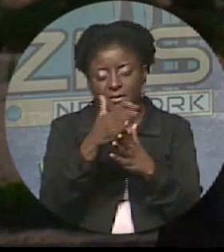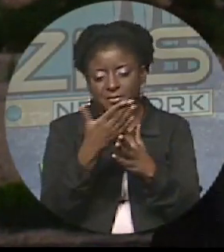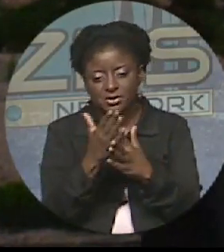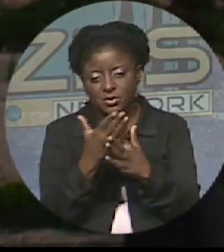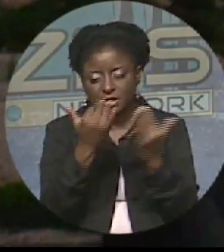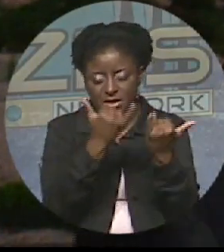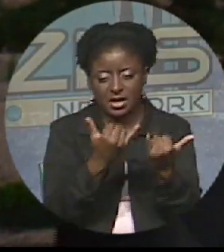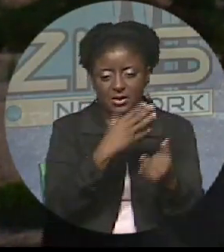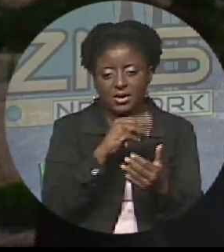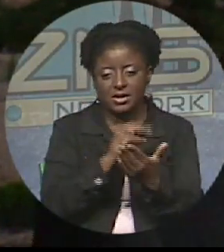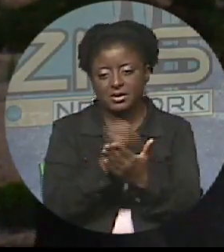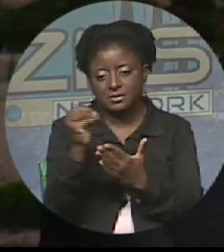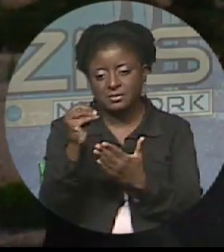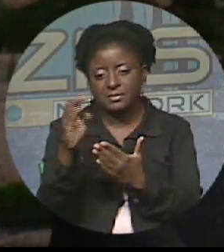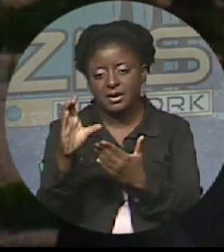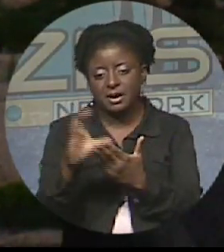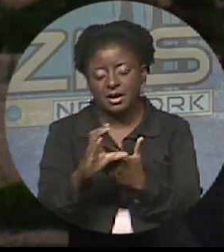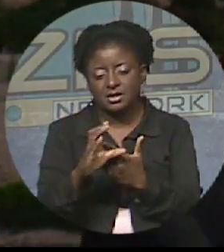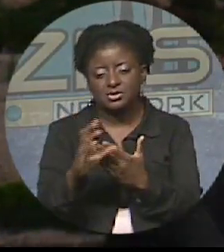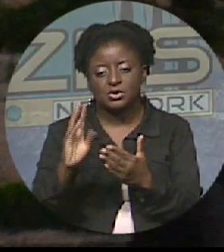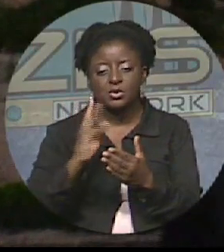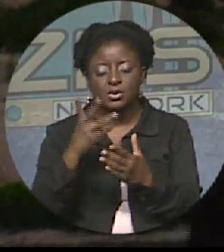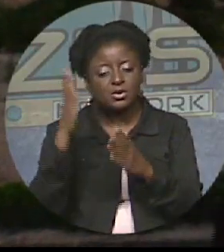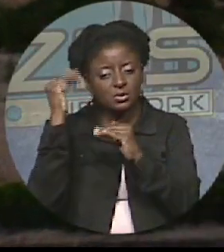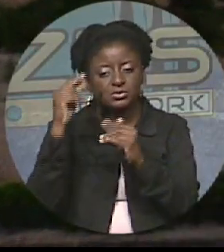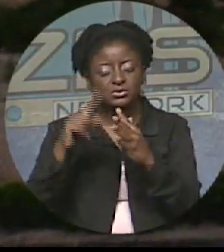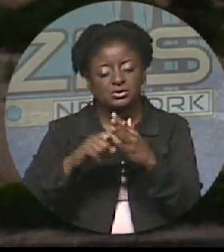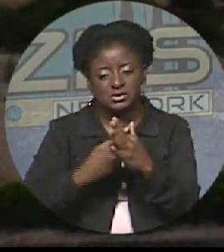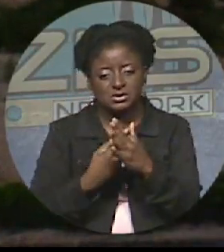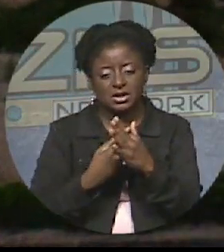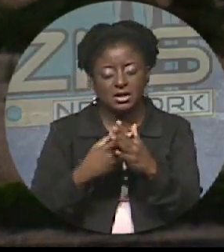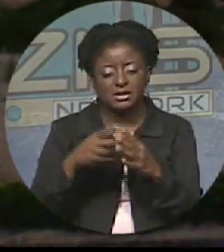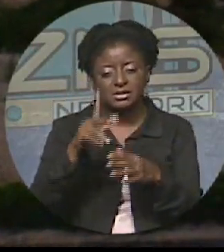and March, we hope to get into the business of television. So we'll be